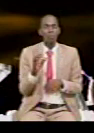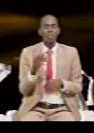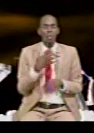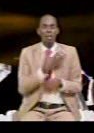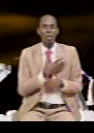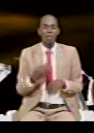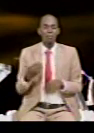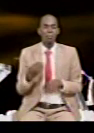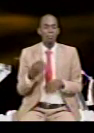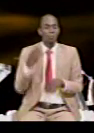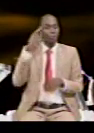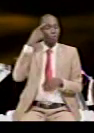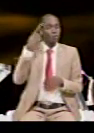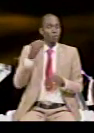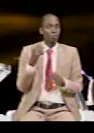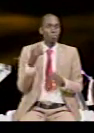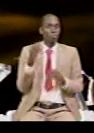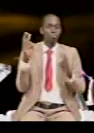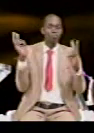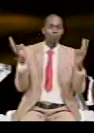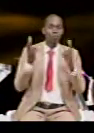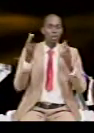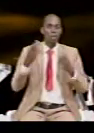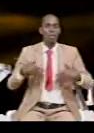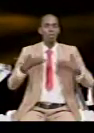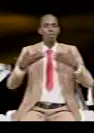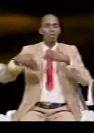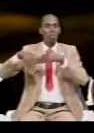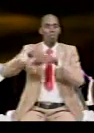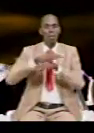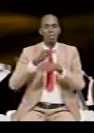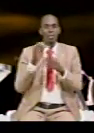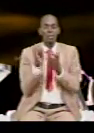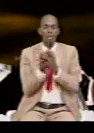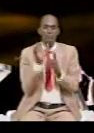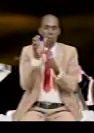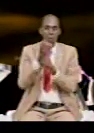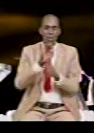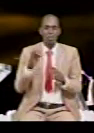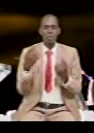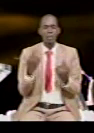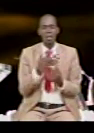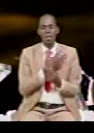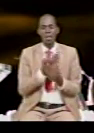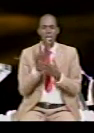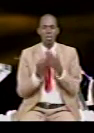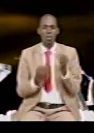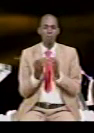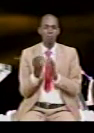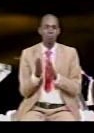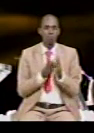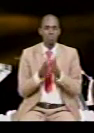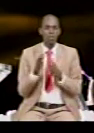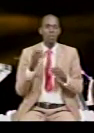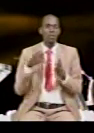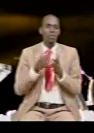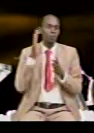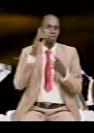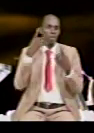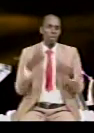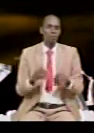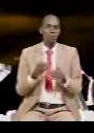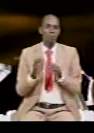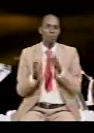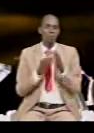victorious life over besetting sins and lukewarmness, and it will be so in our lives in Jesus' name. Lastly, before we